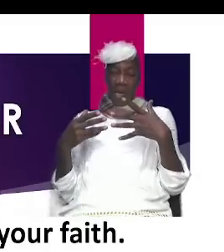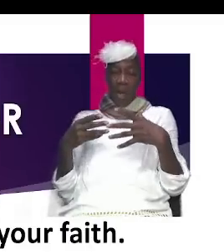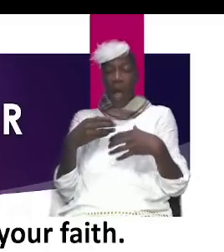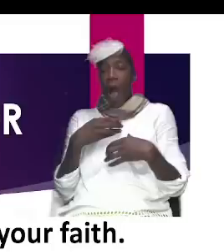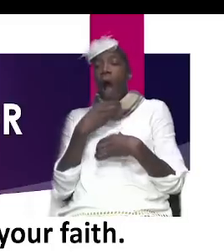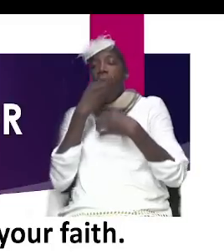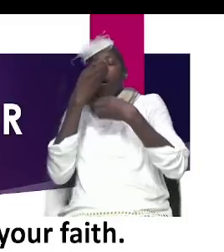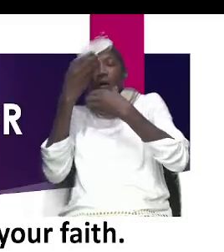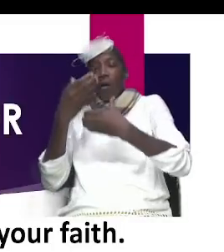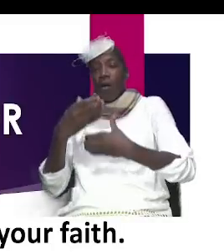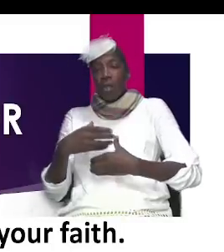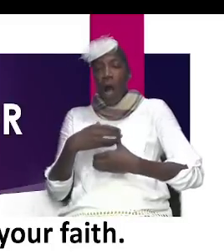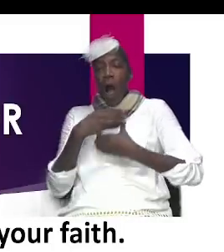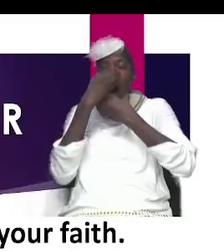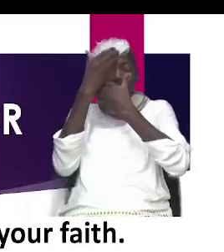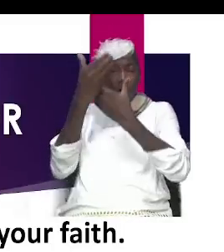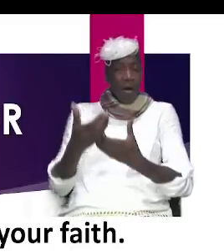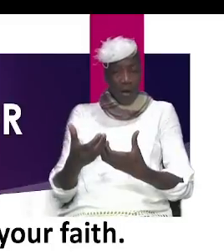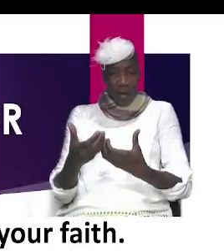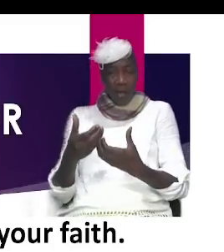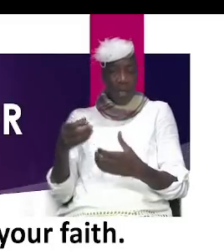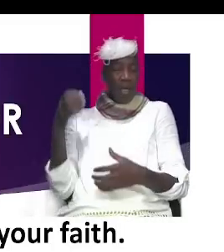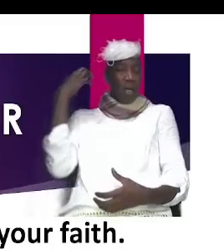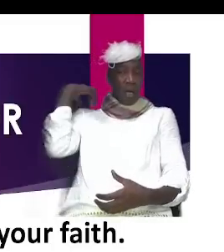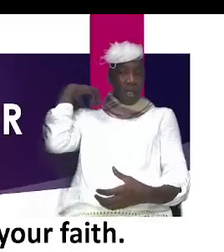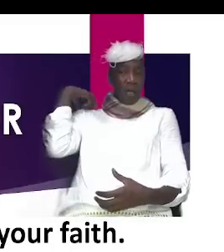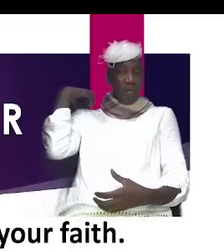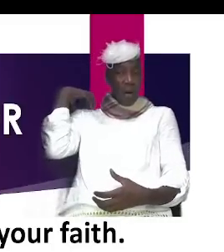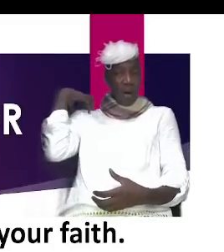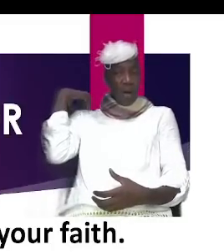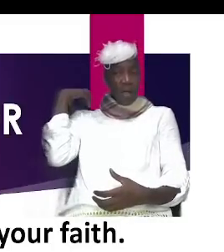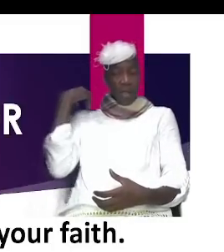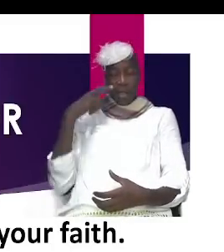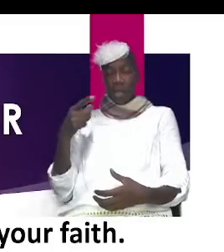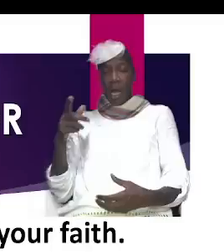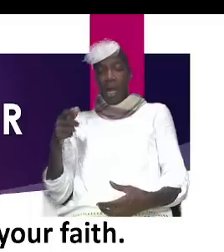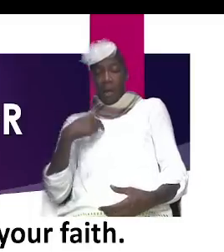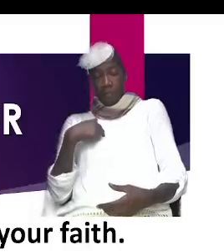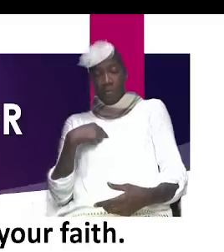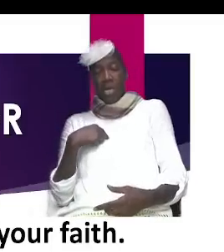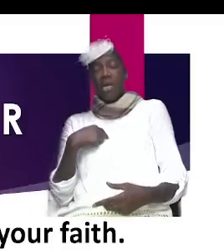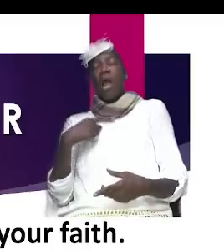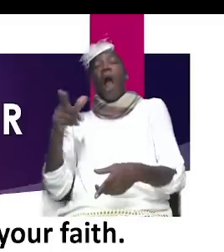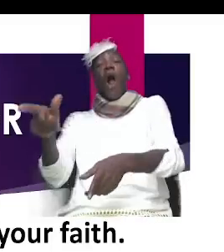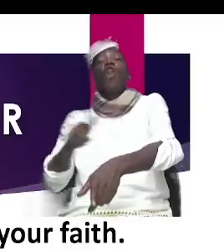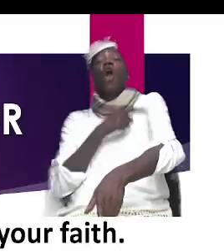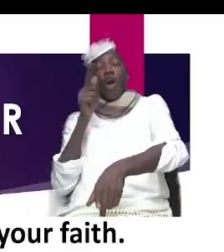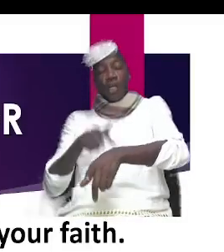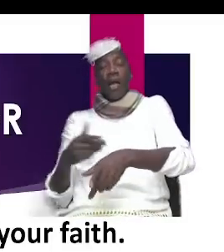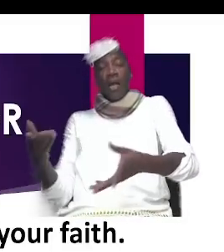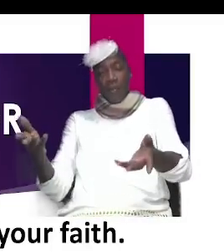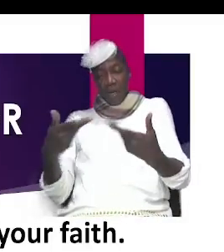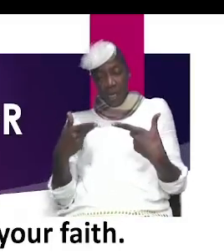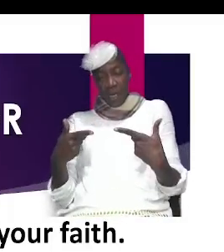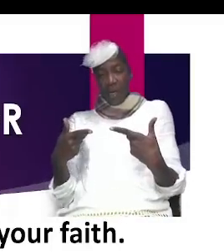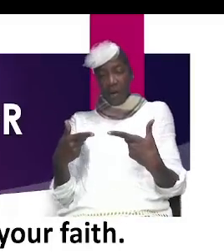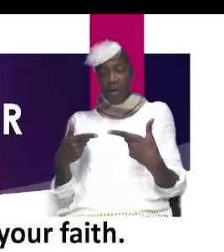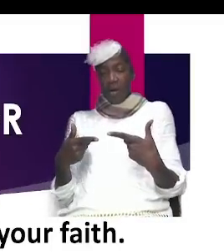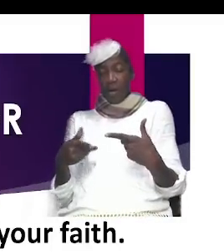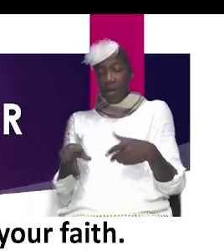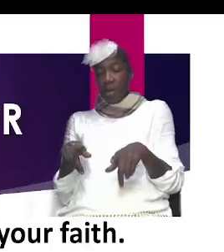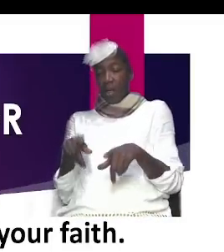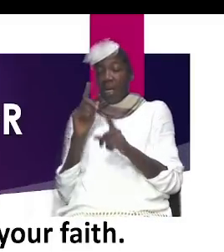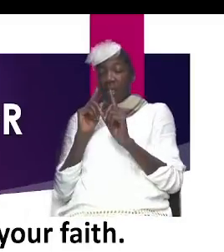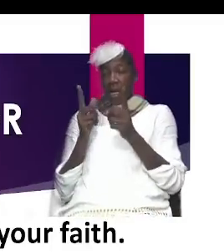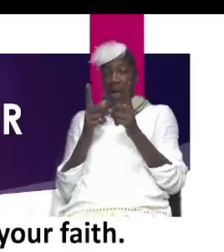supervisors or your managers and all. You can be carrying on and say, look how long I've been here. No, we're not saying that we cannot speak up for our rights.